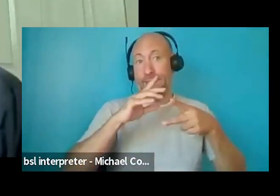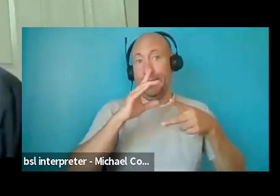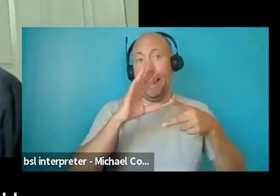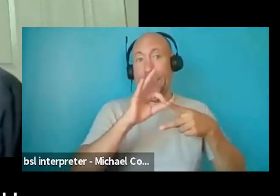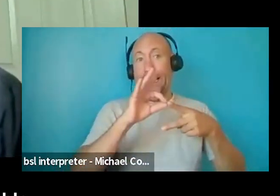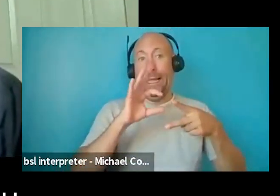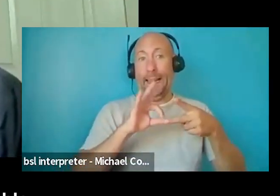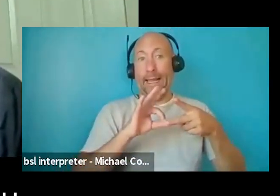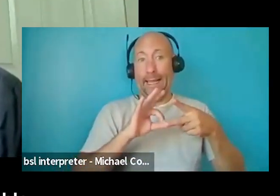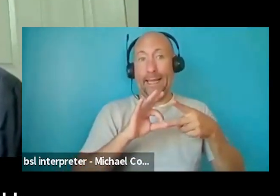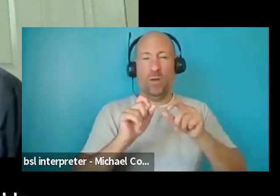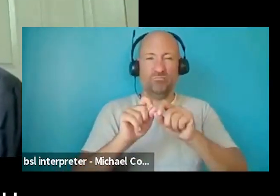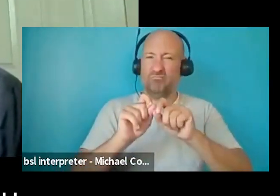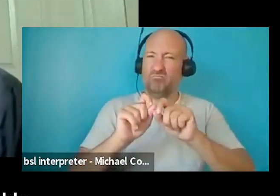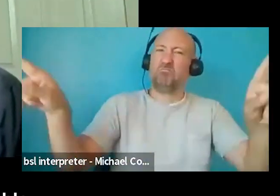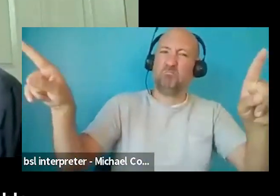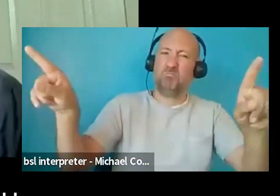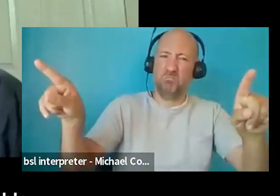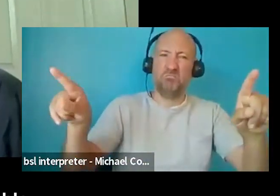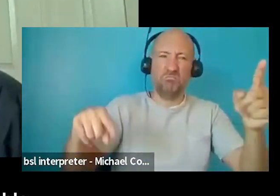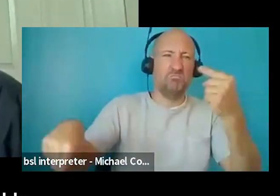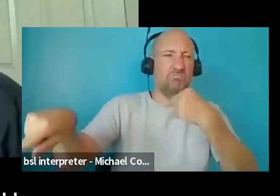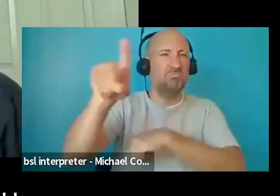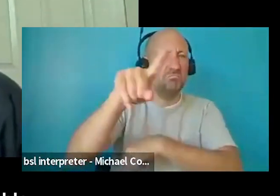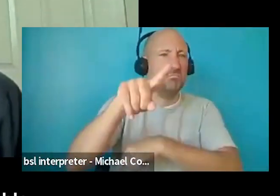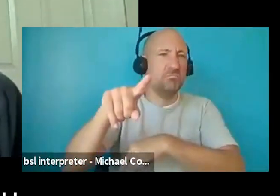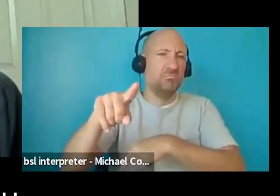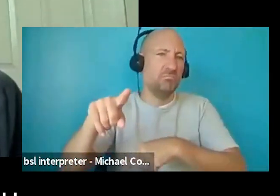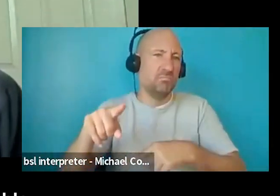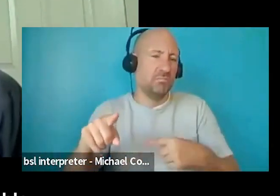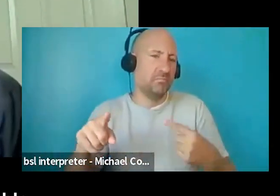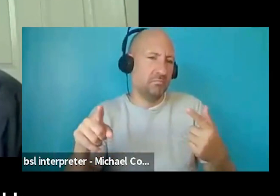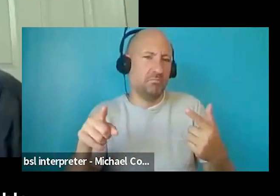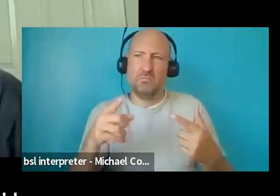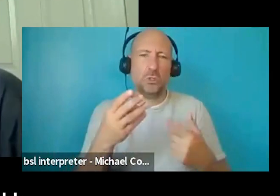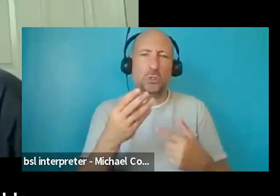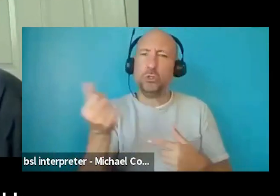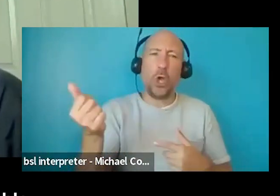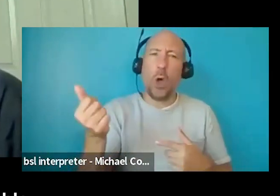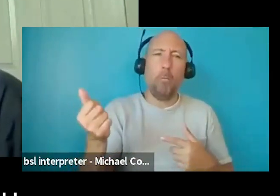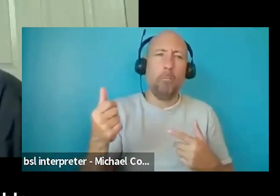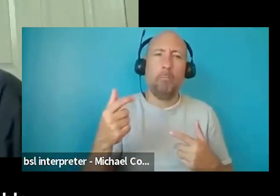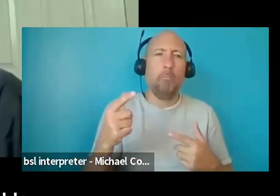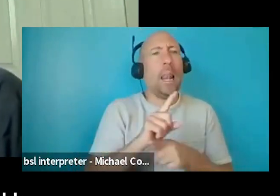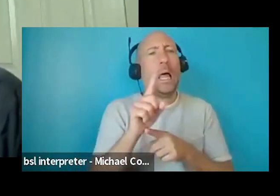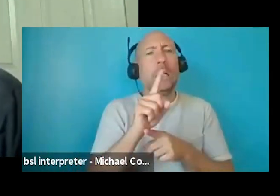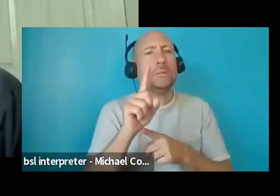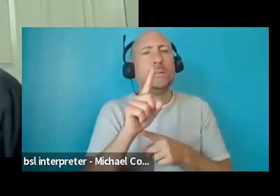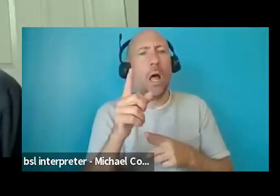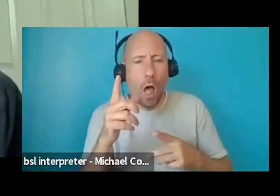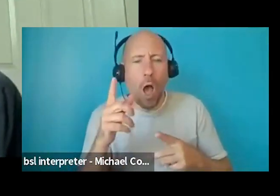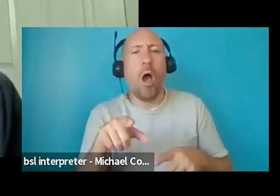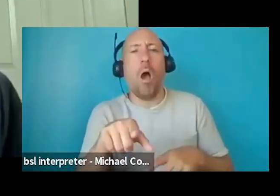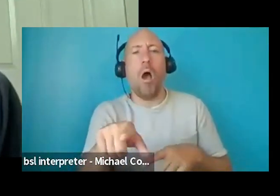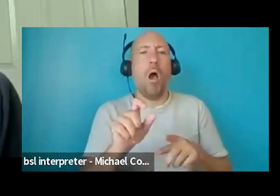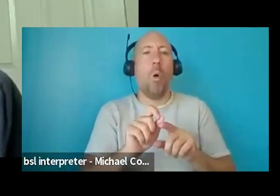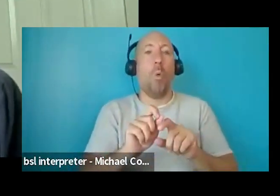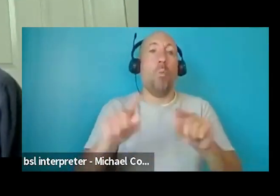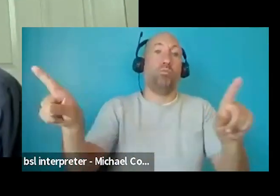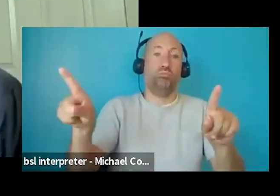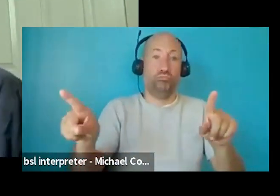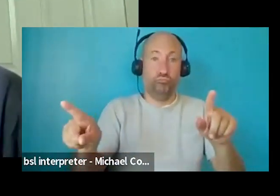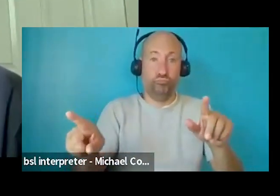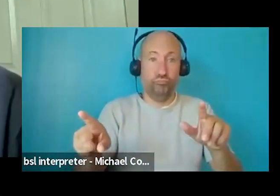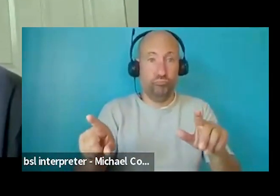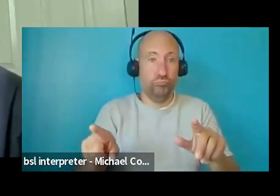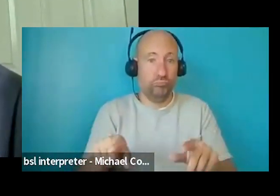Eventbrite also, so that for anyone who might not be able to access these right now, you get a record of that.